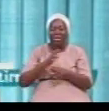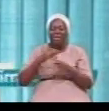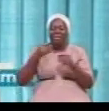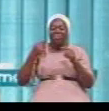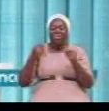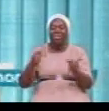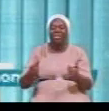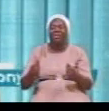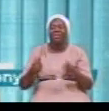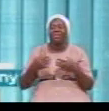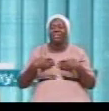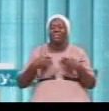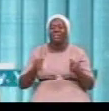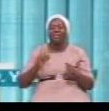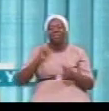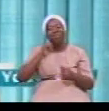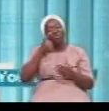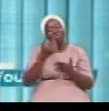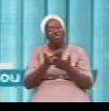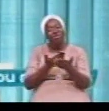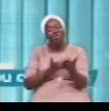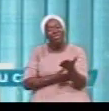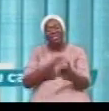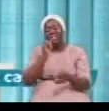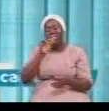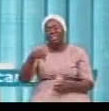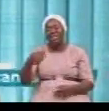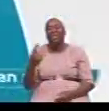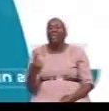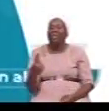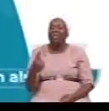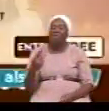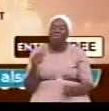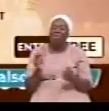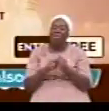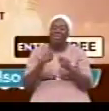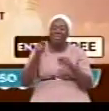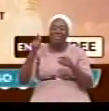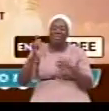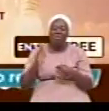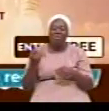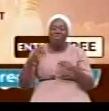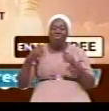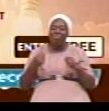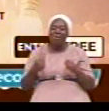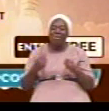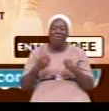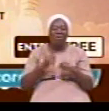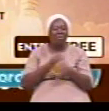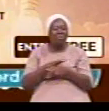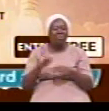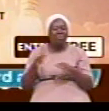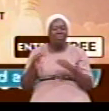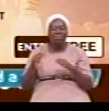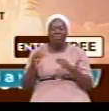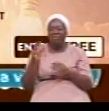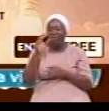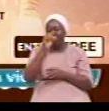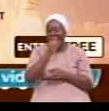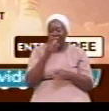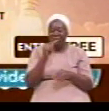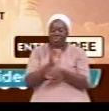Tomorrow morning is another encounter with the God of power. don't miss the church